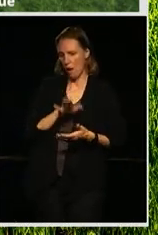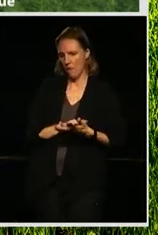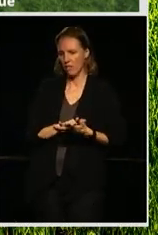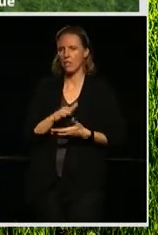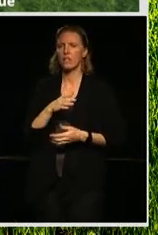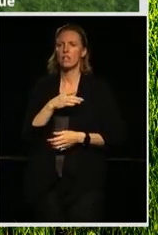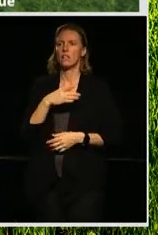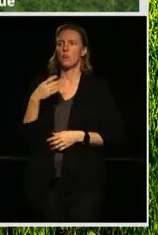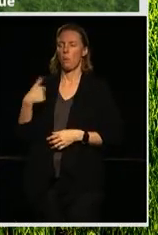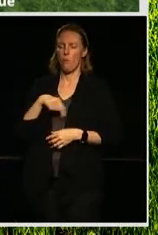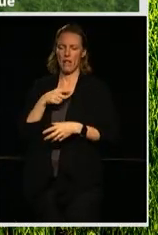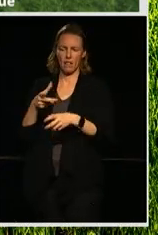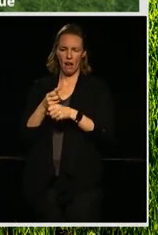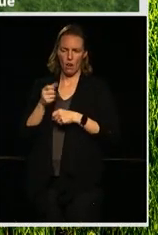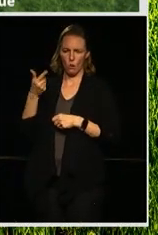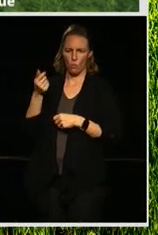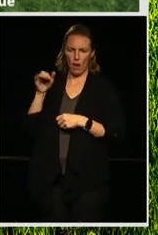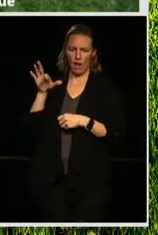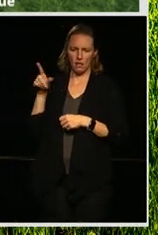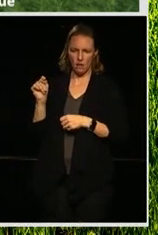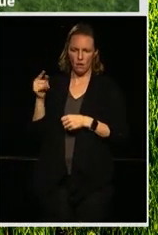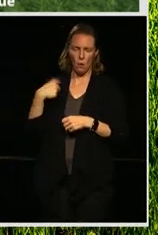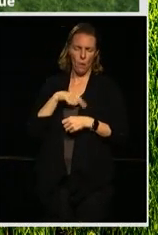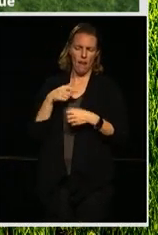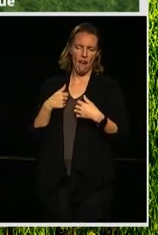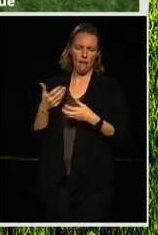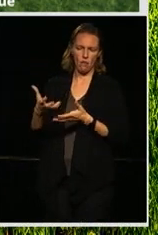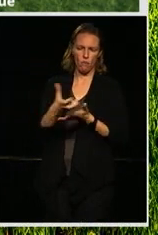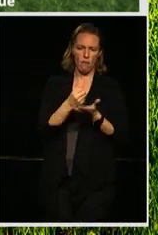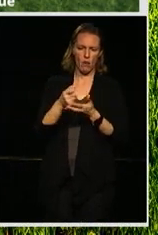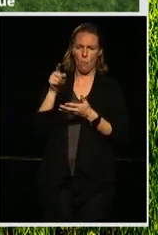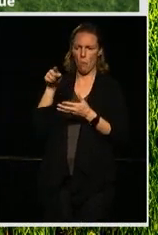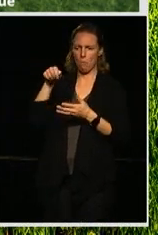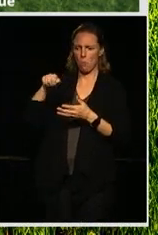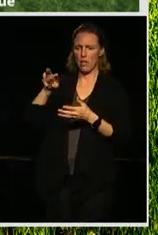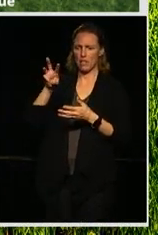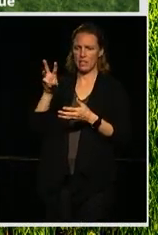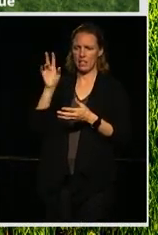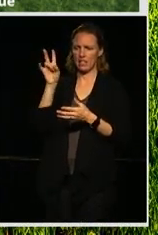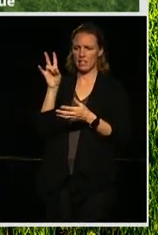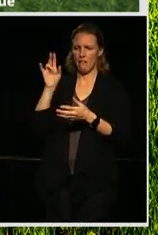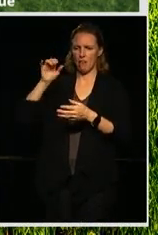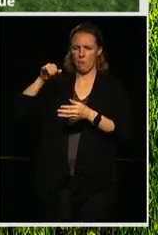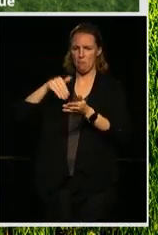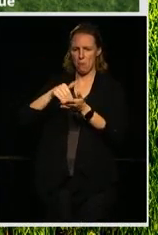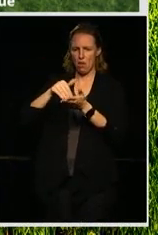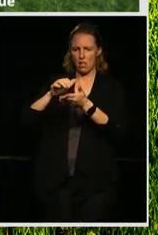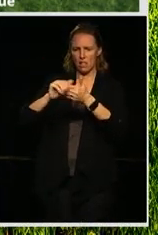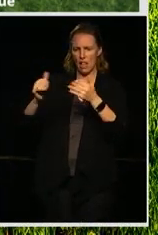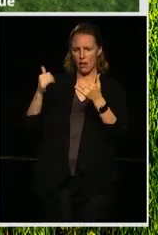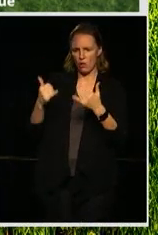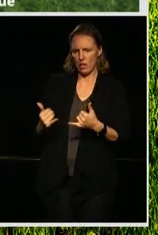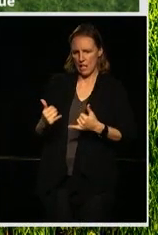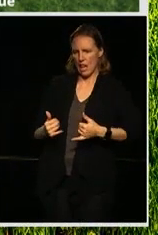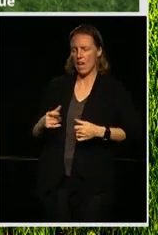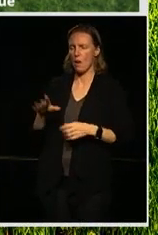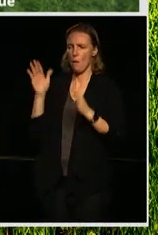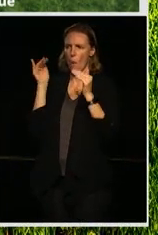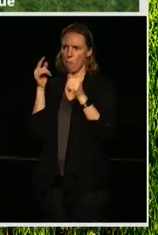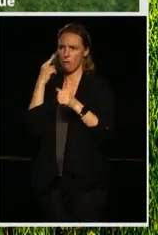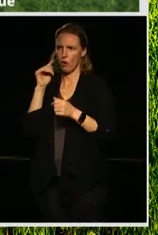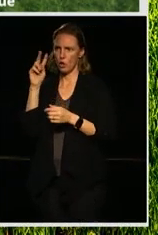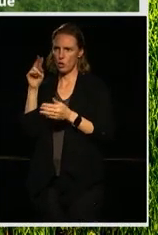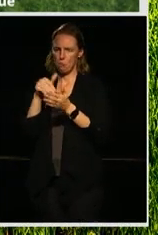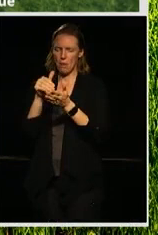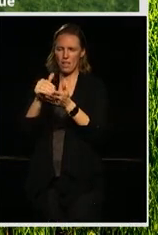We receive grants. We have revenue of $1.67 million this year to date. We're hoping for $2 million,